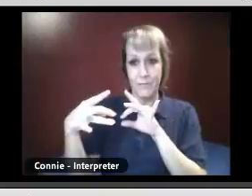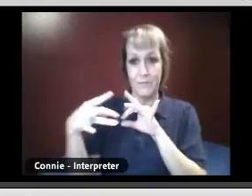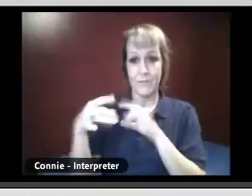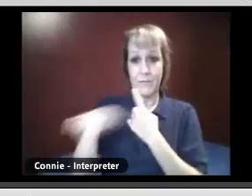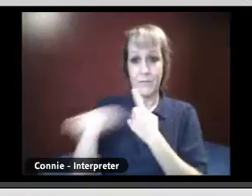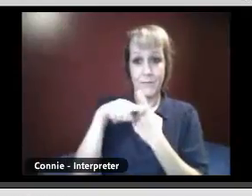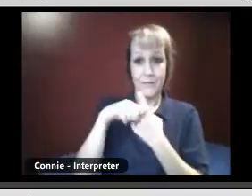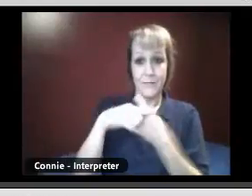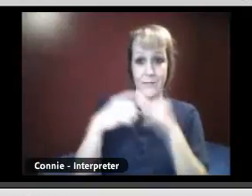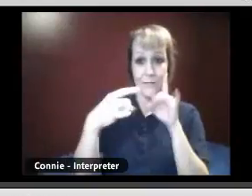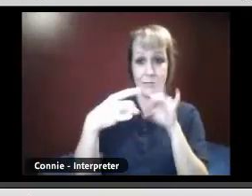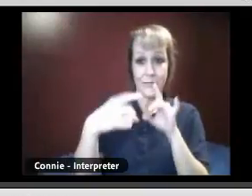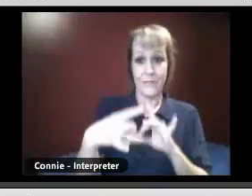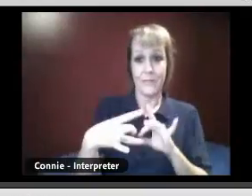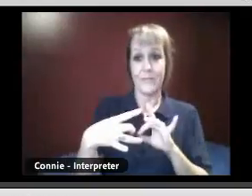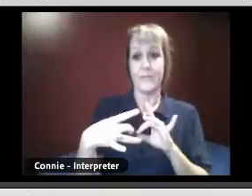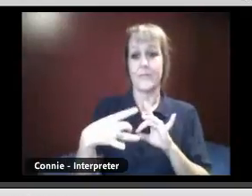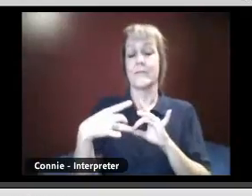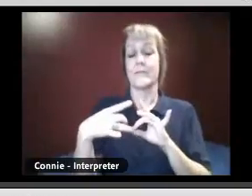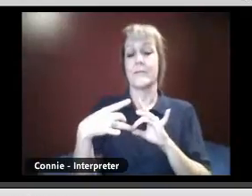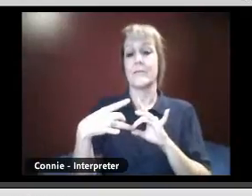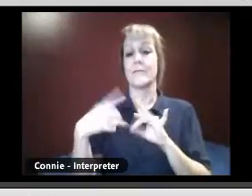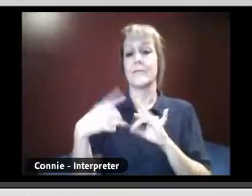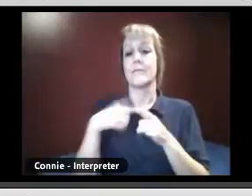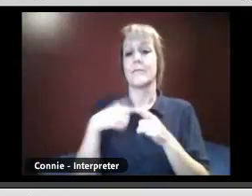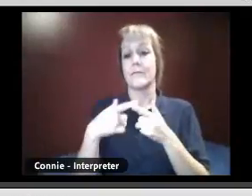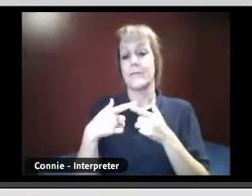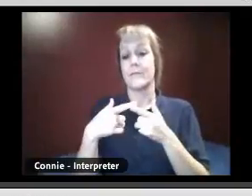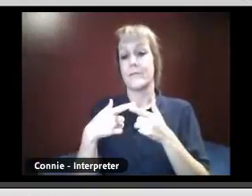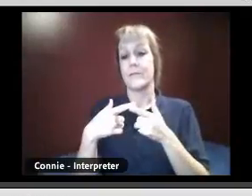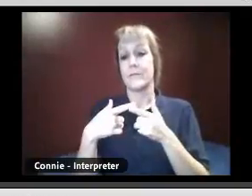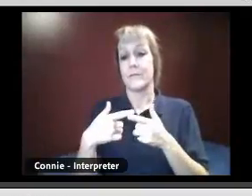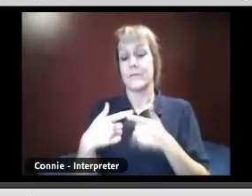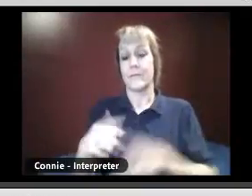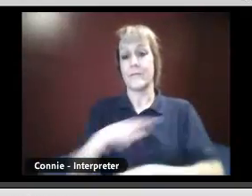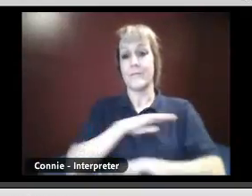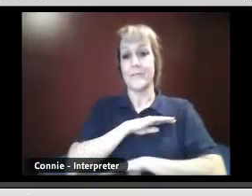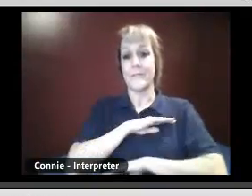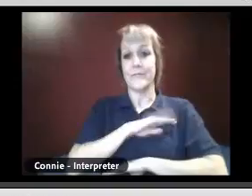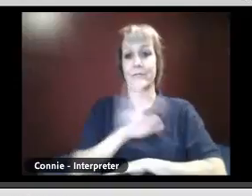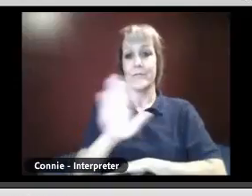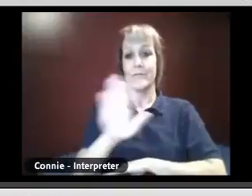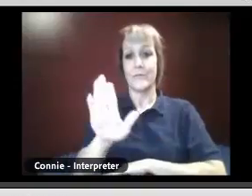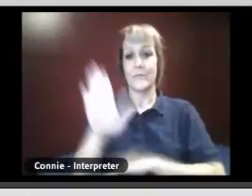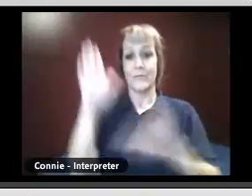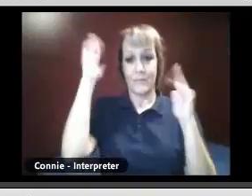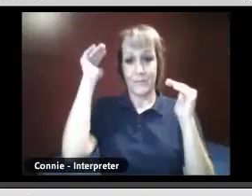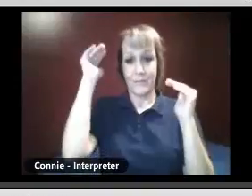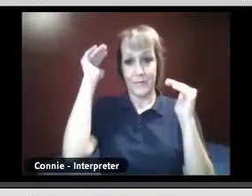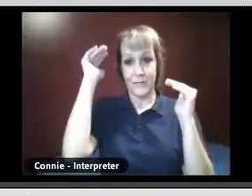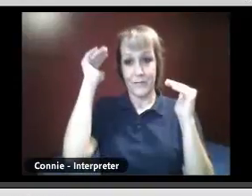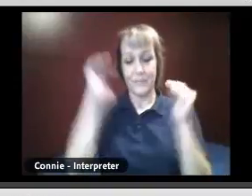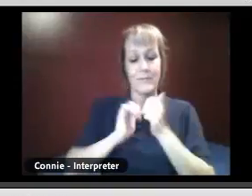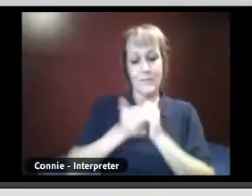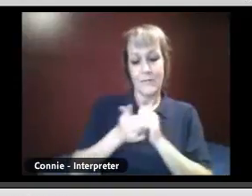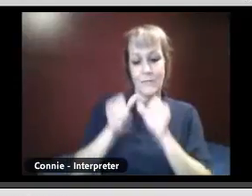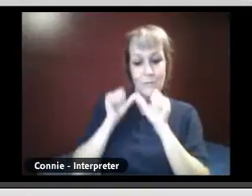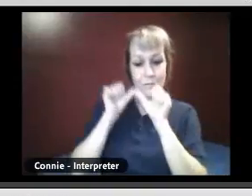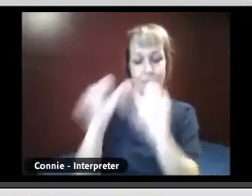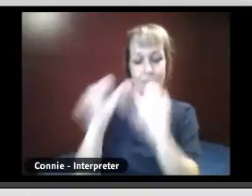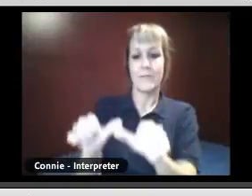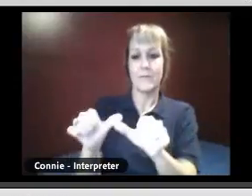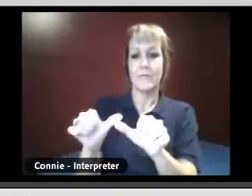feedback, then and they're meeting the expectations, well then how do we continually get